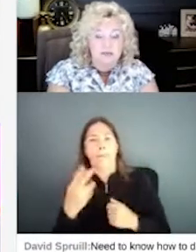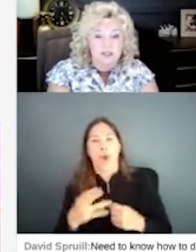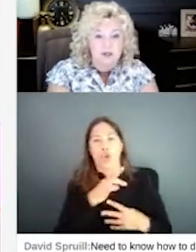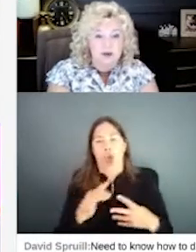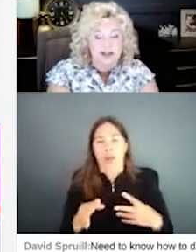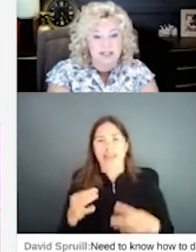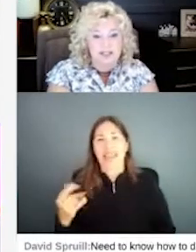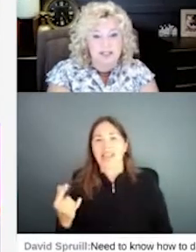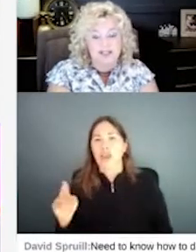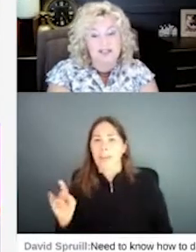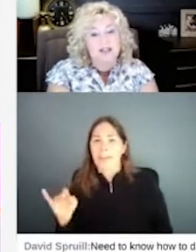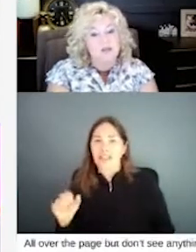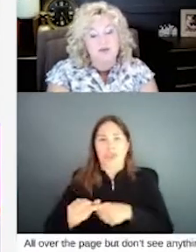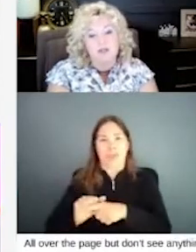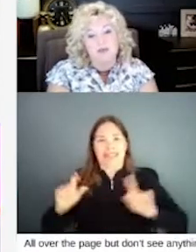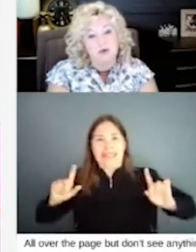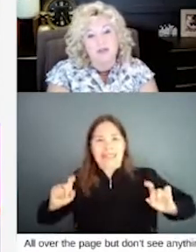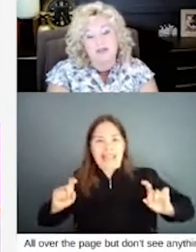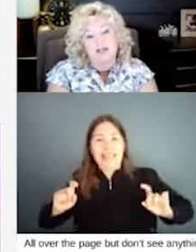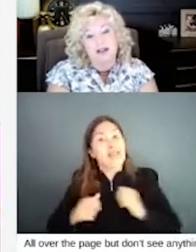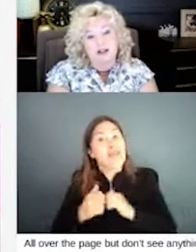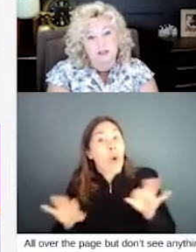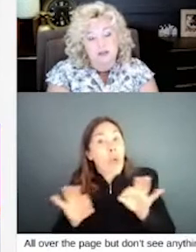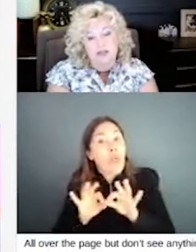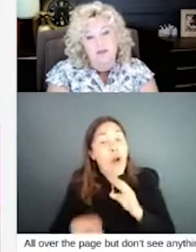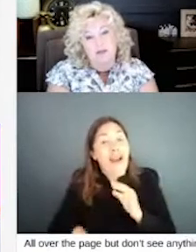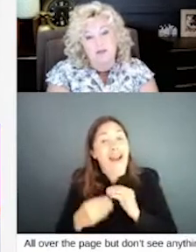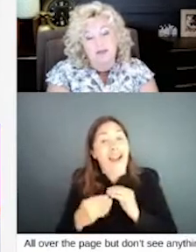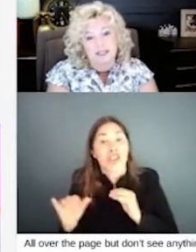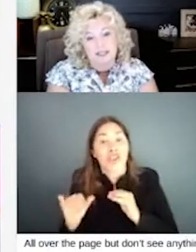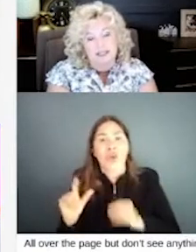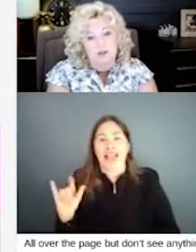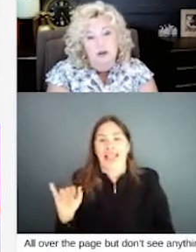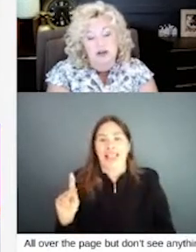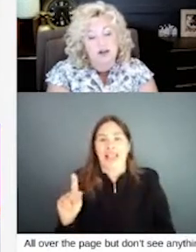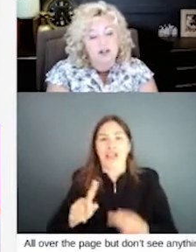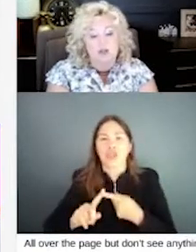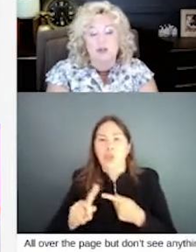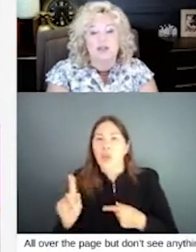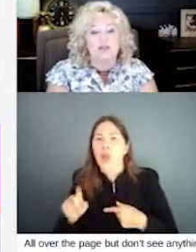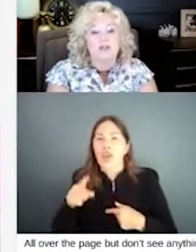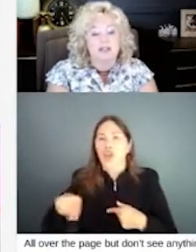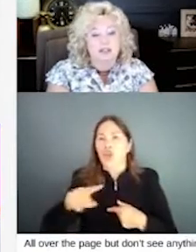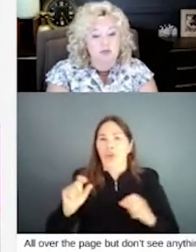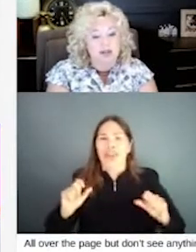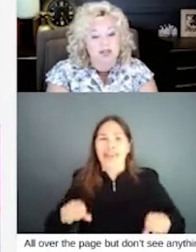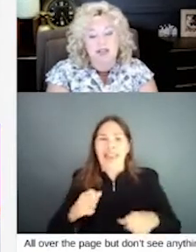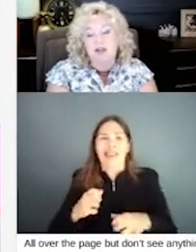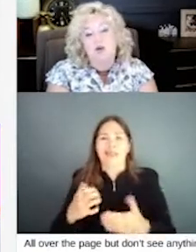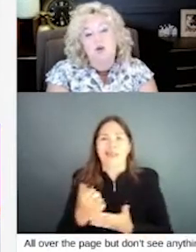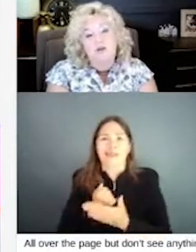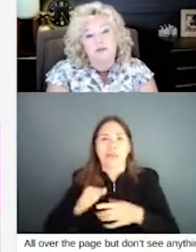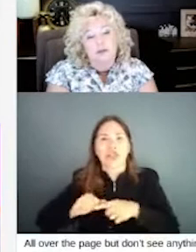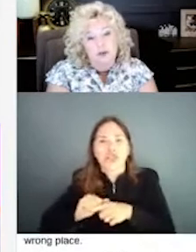geometrics practice tests, but most importantly, I also give you links to where you can get training